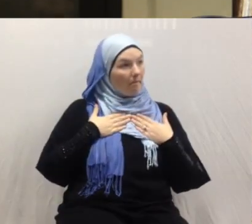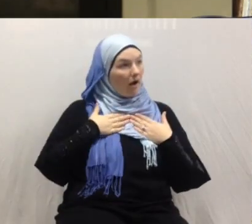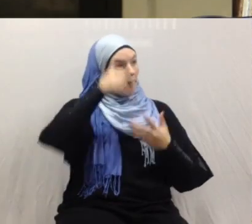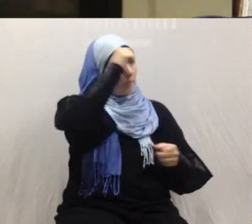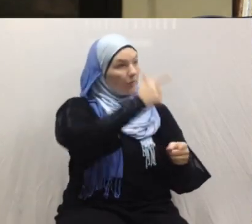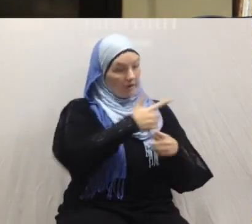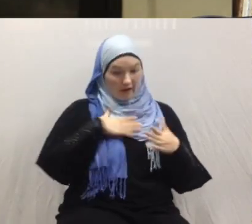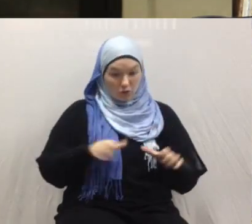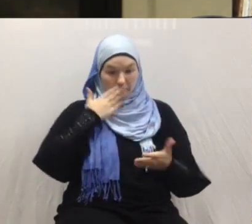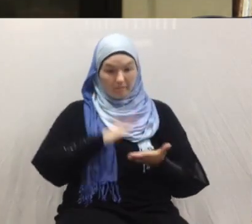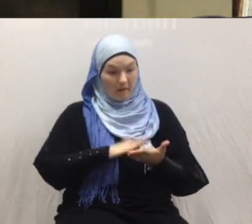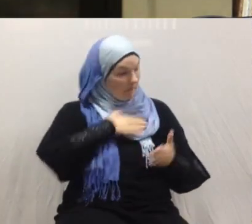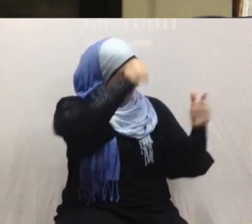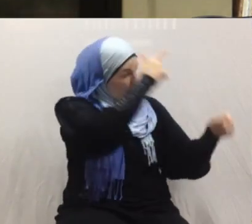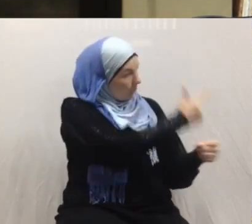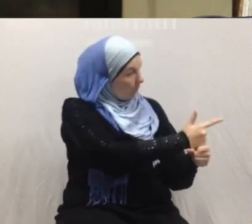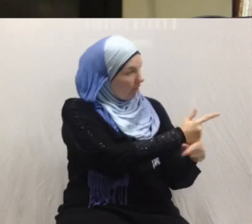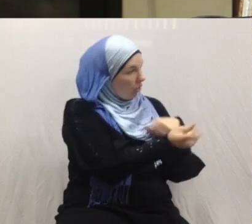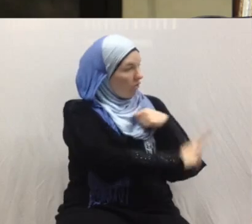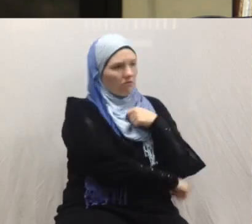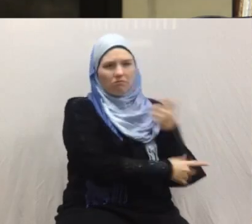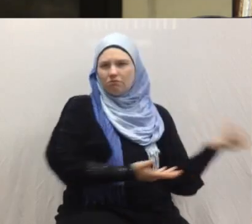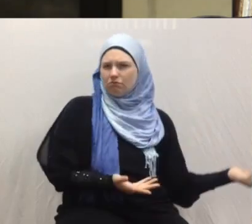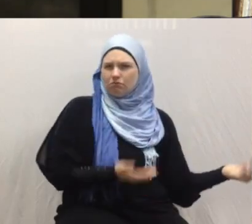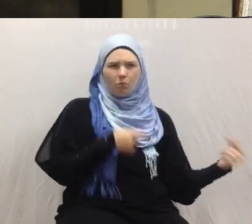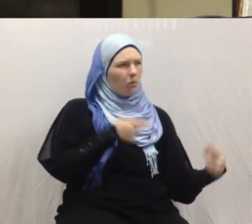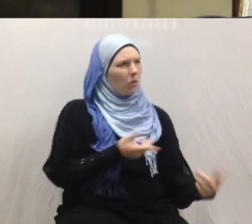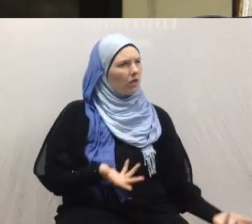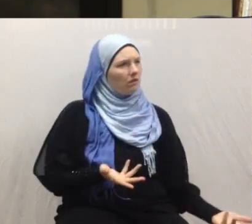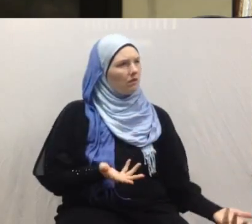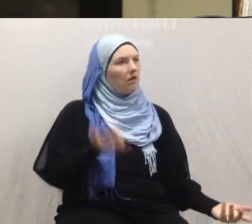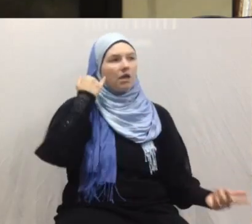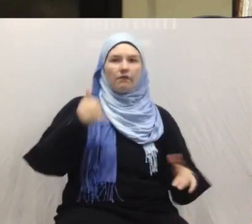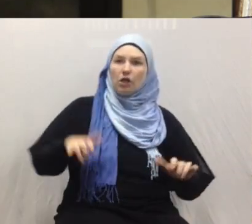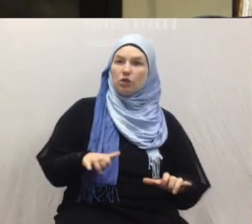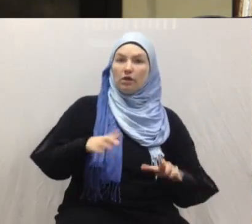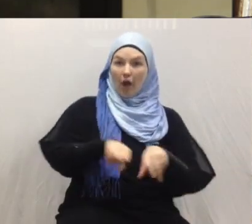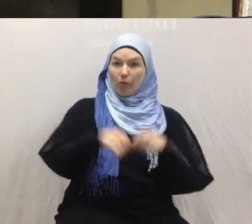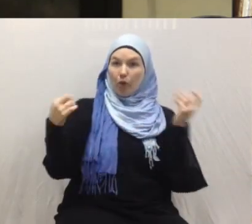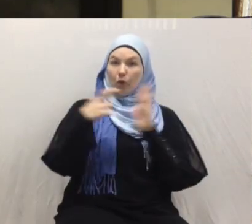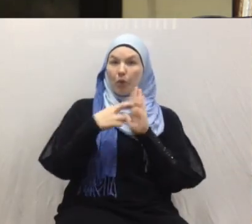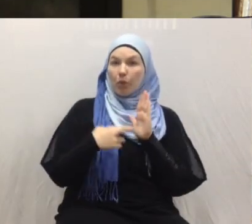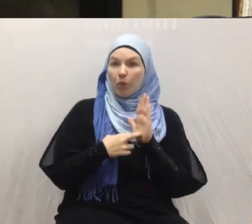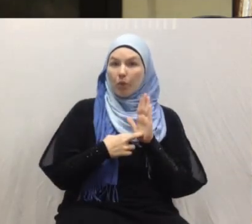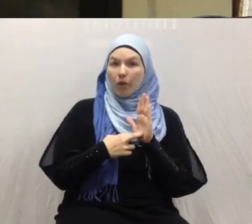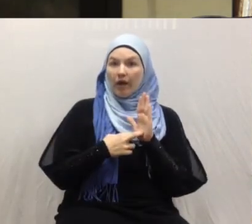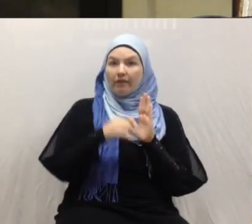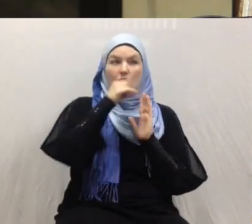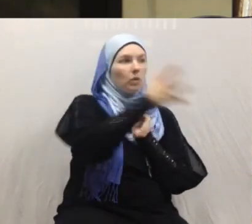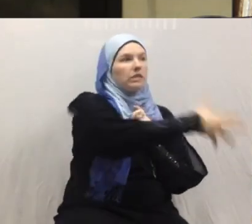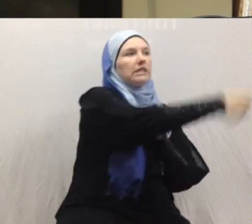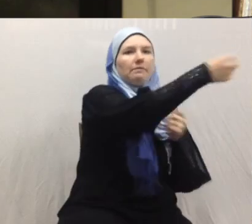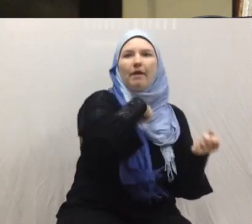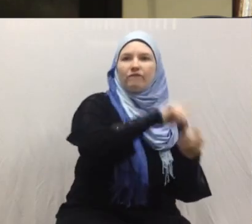should not be prosecuted or persecuted. If you commit a violation, they don't ticket your neighbor,